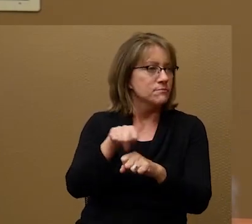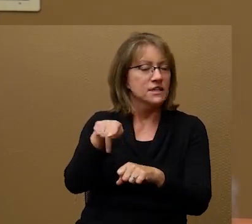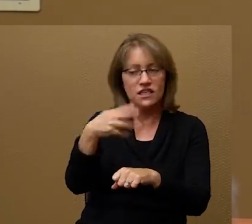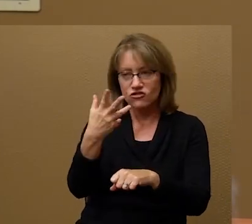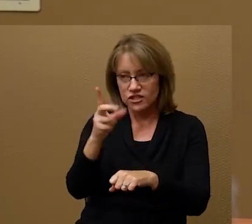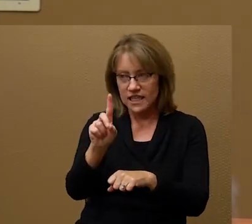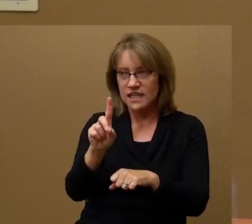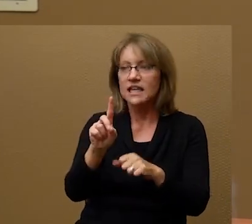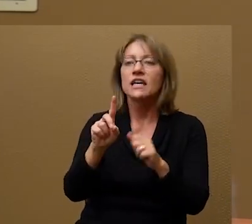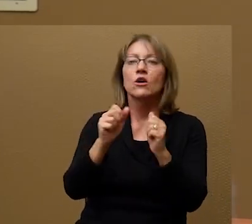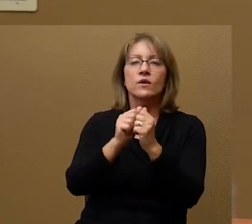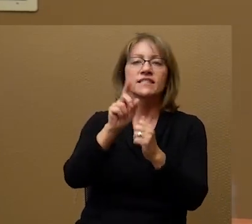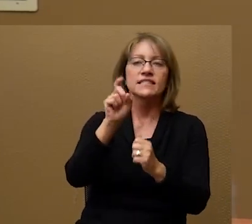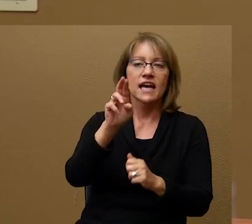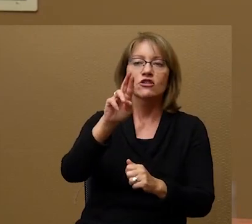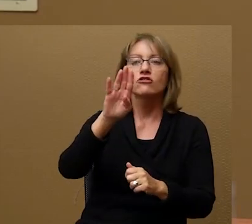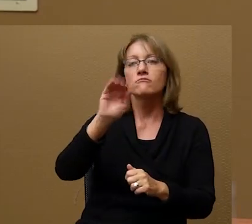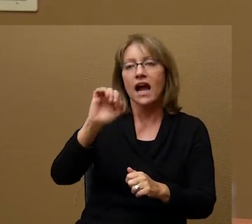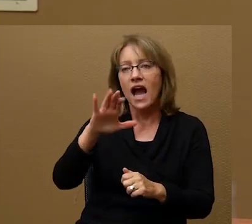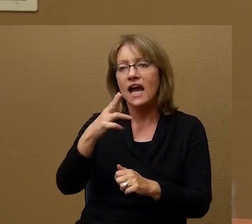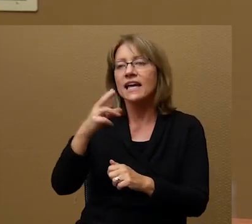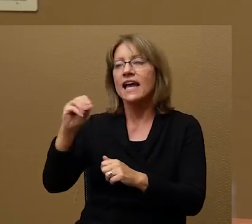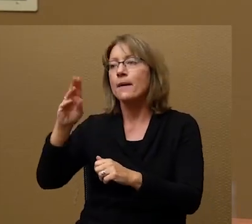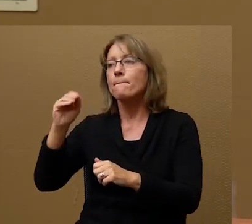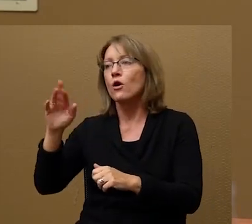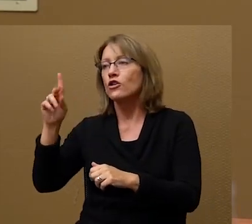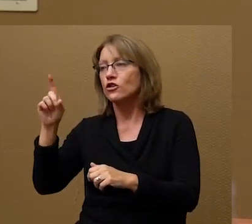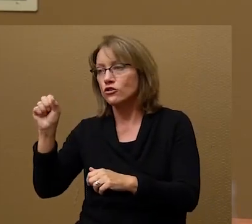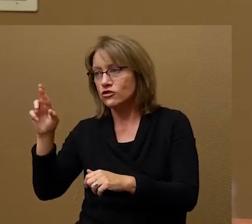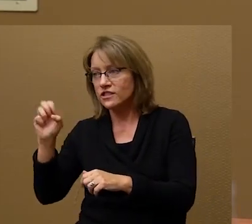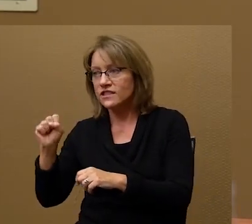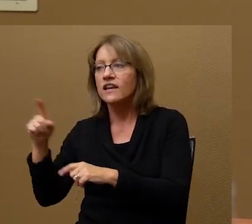recruited me to present today.